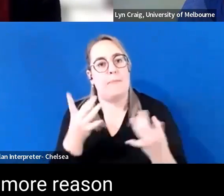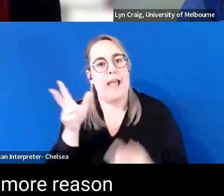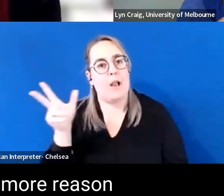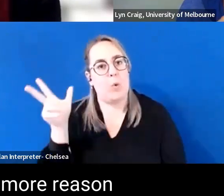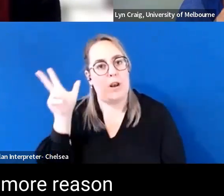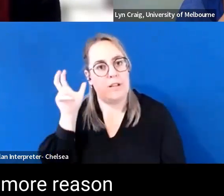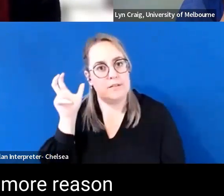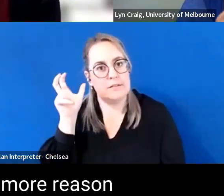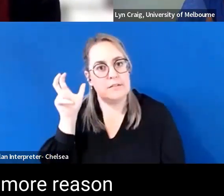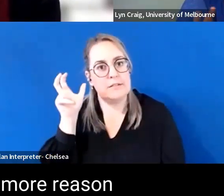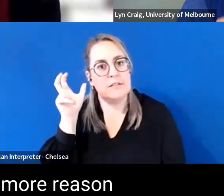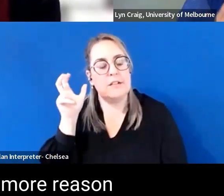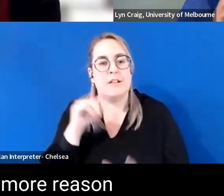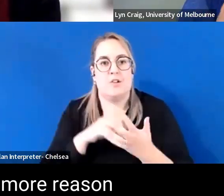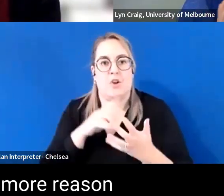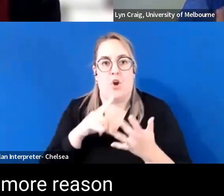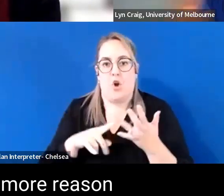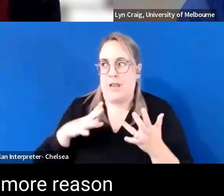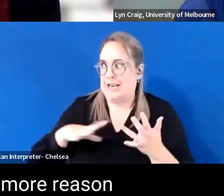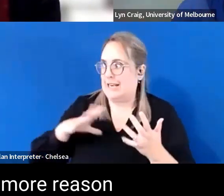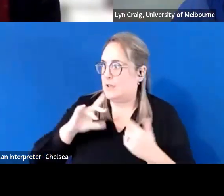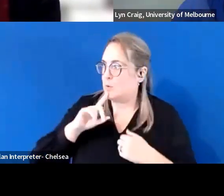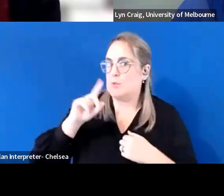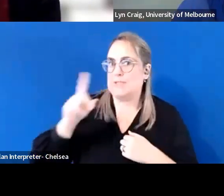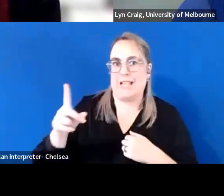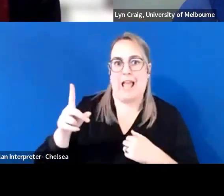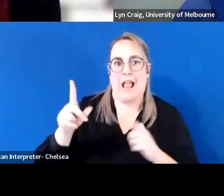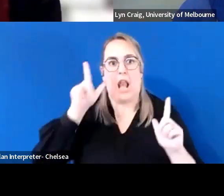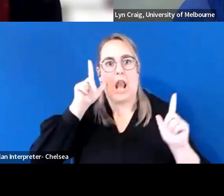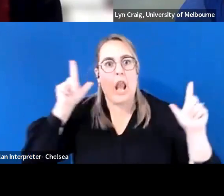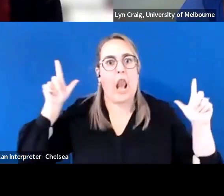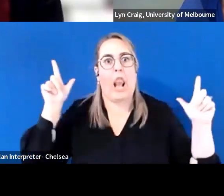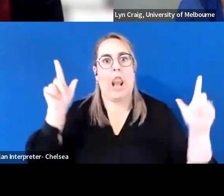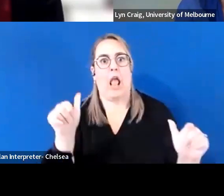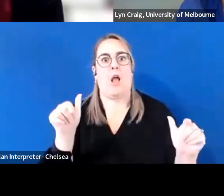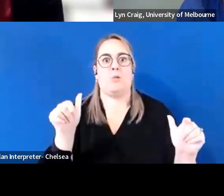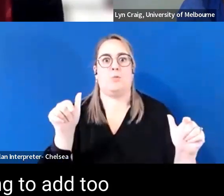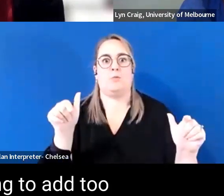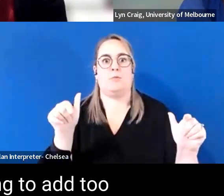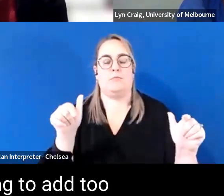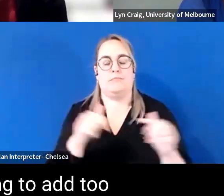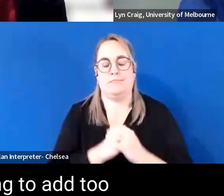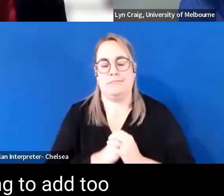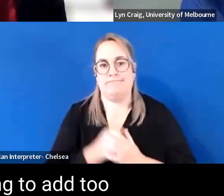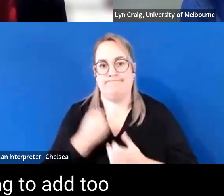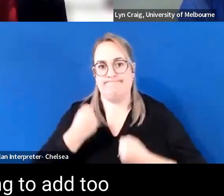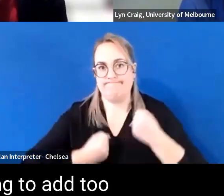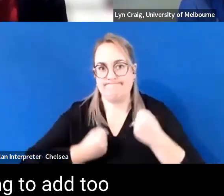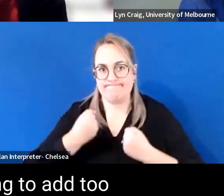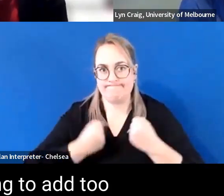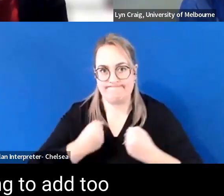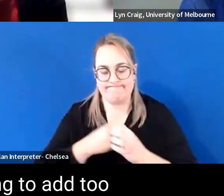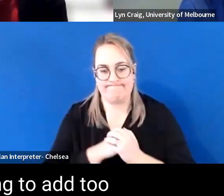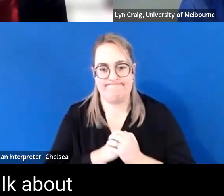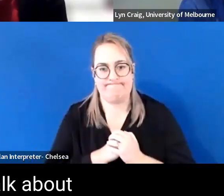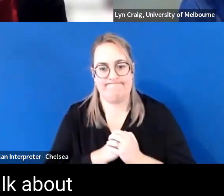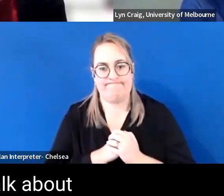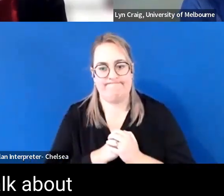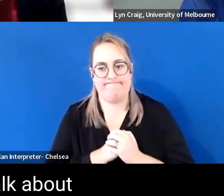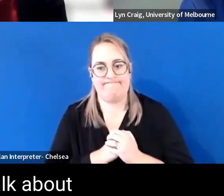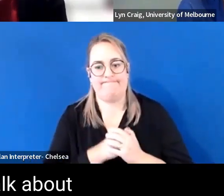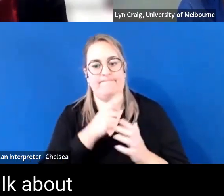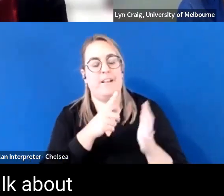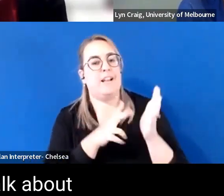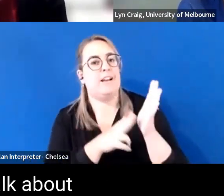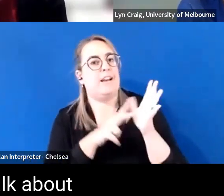more reason to just say it out and loud. I was just going to add too that I think when we talk